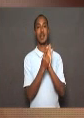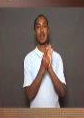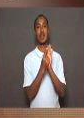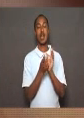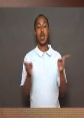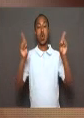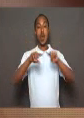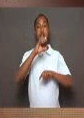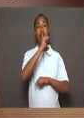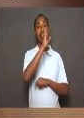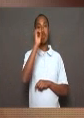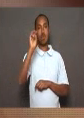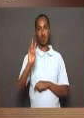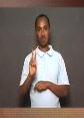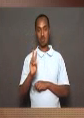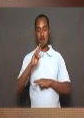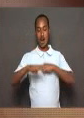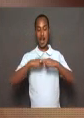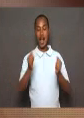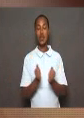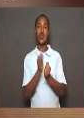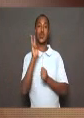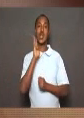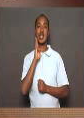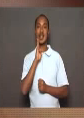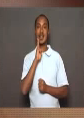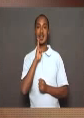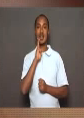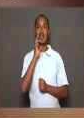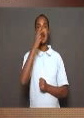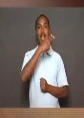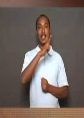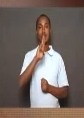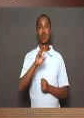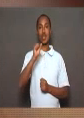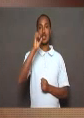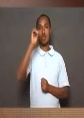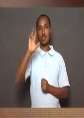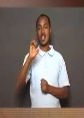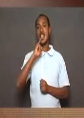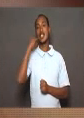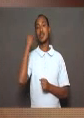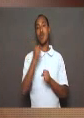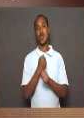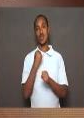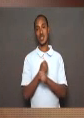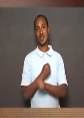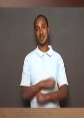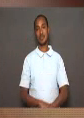example, when sulfur dioxide reacts with water, sulfurous acid is